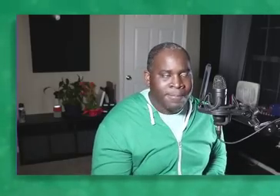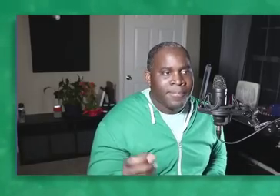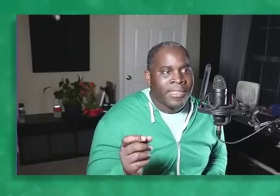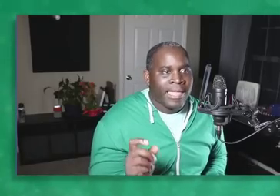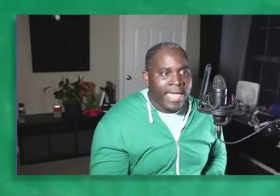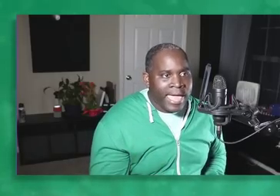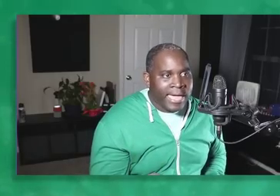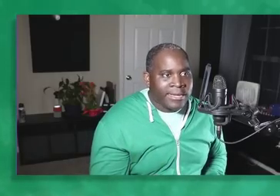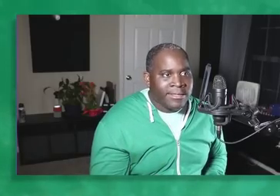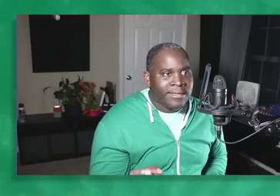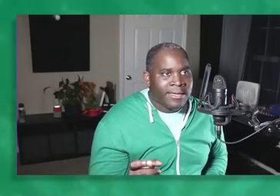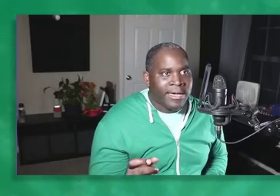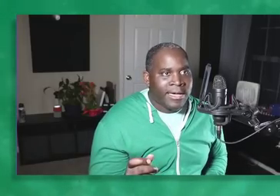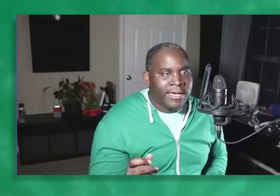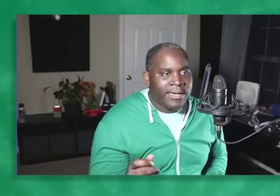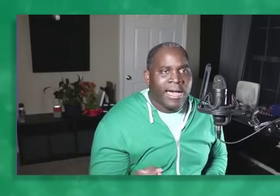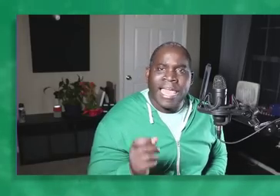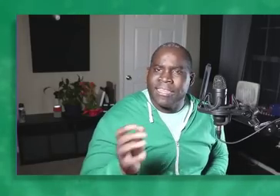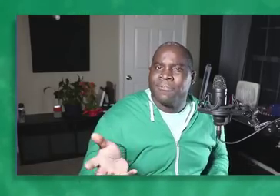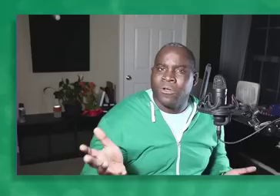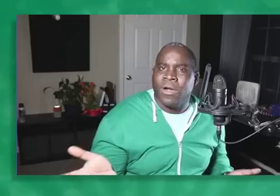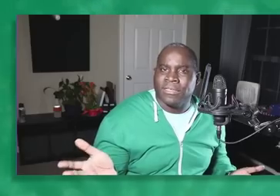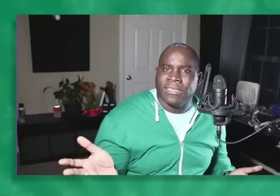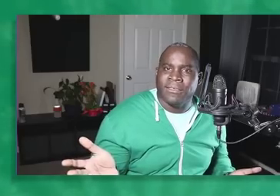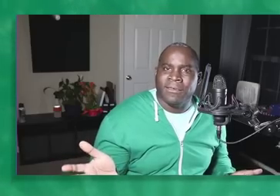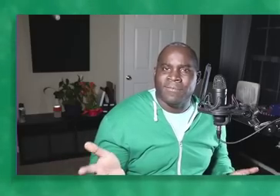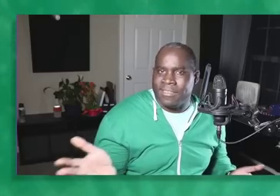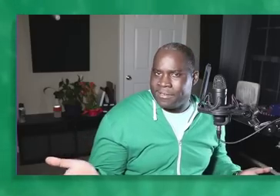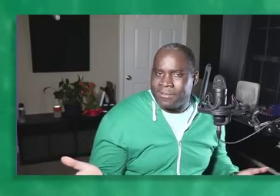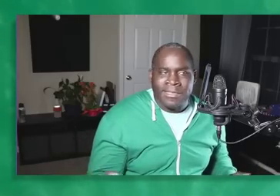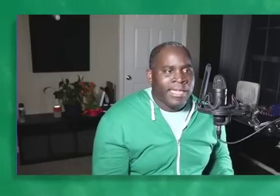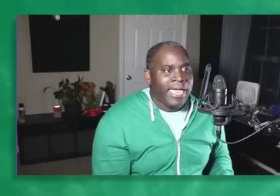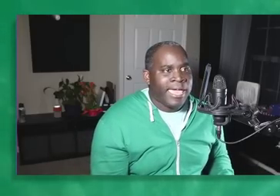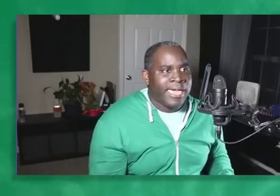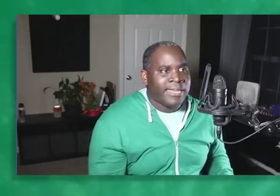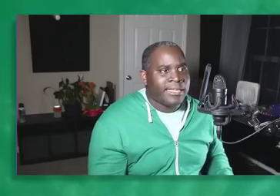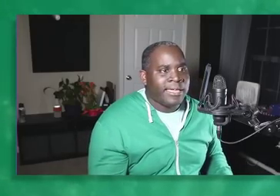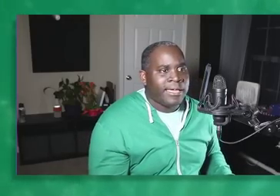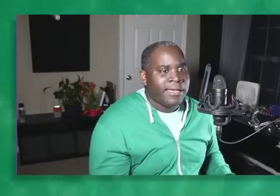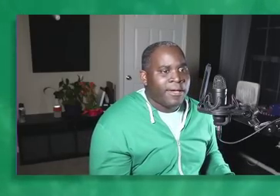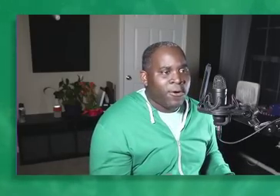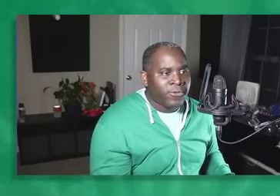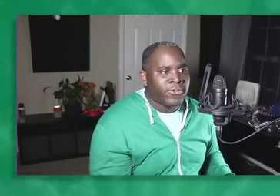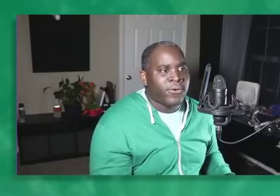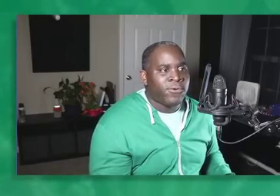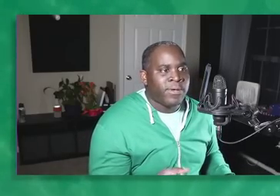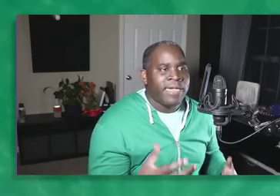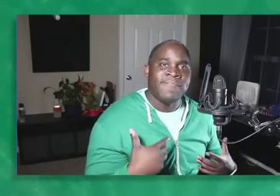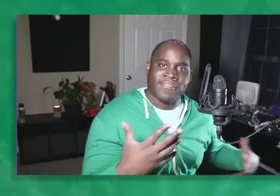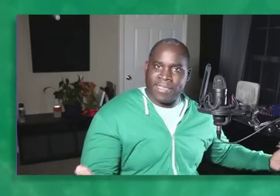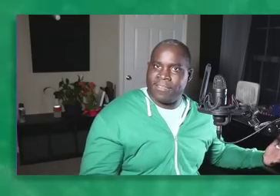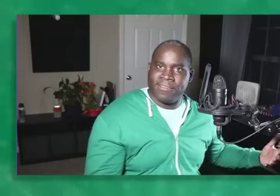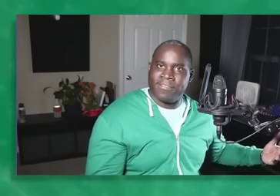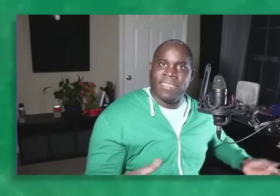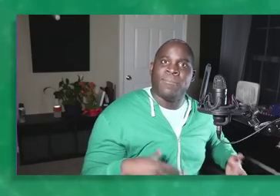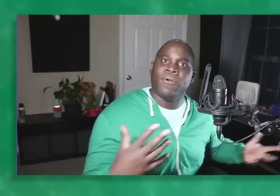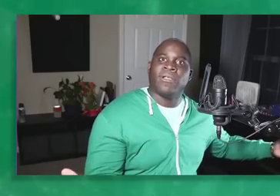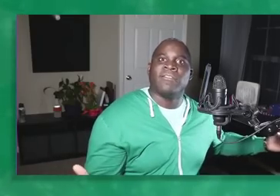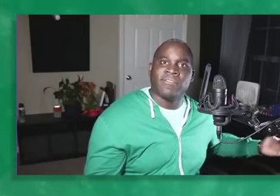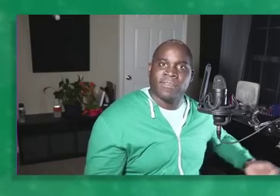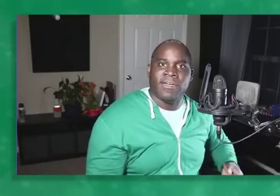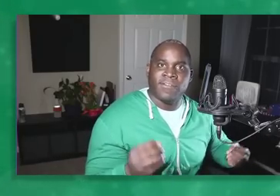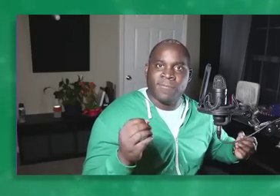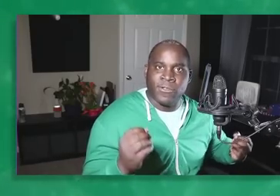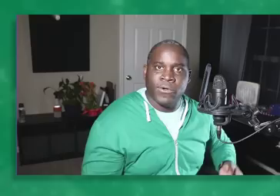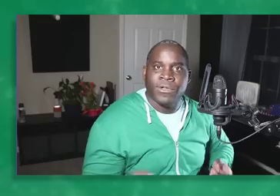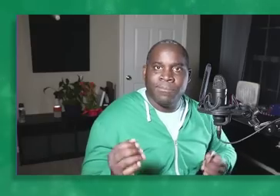detail and a high level of quality of detail. And also emphasizes the